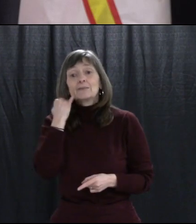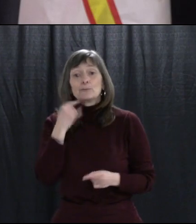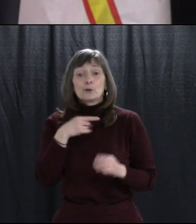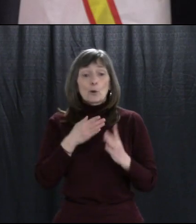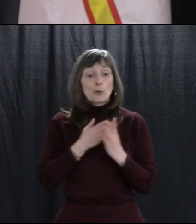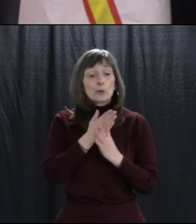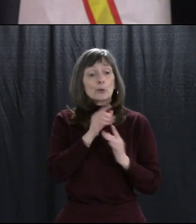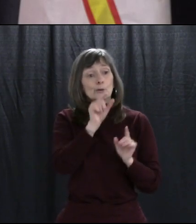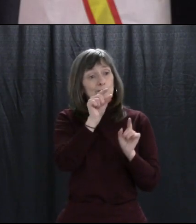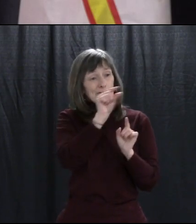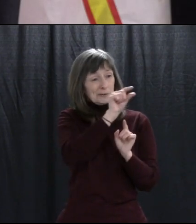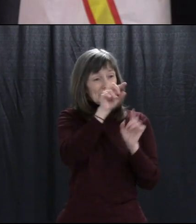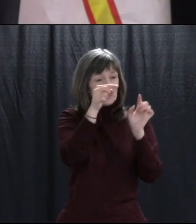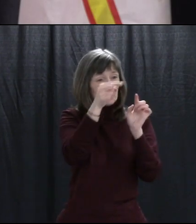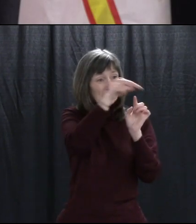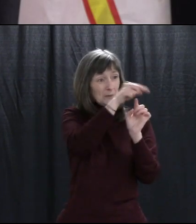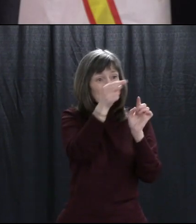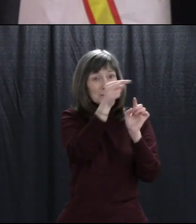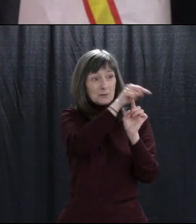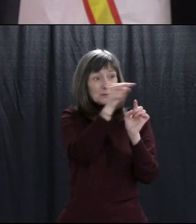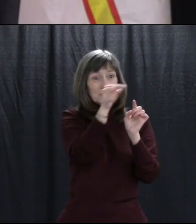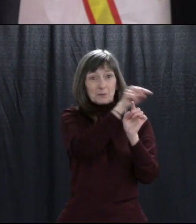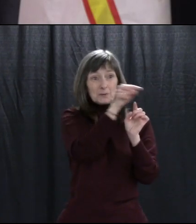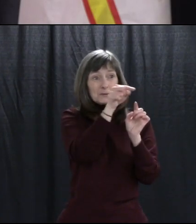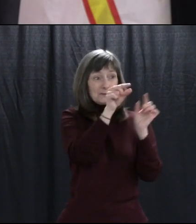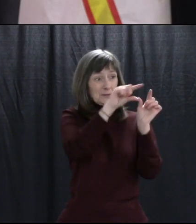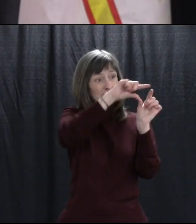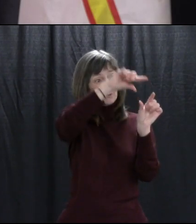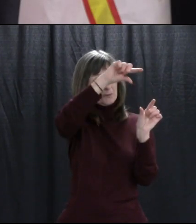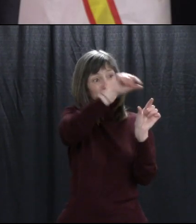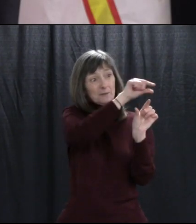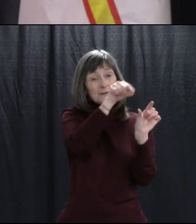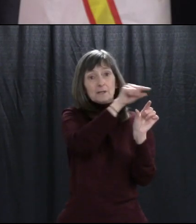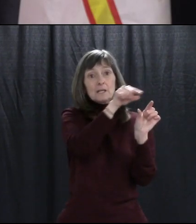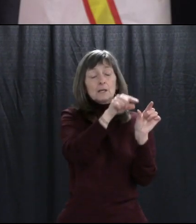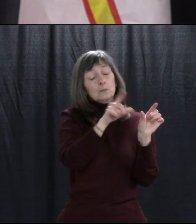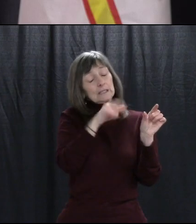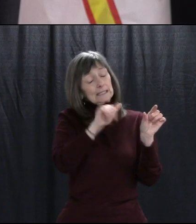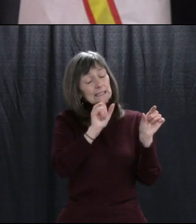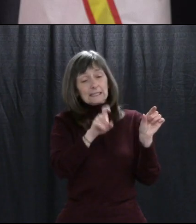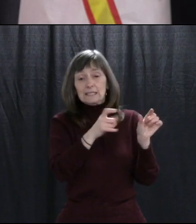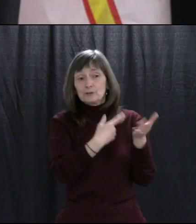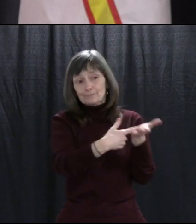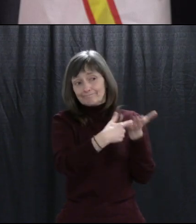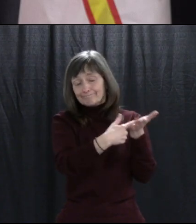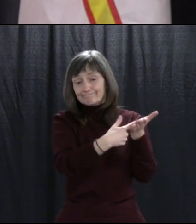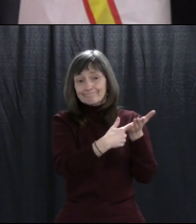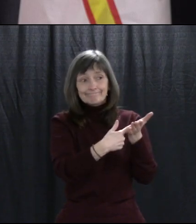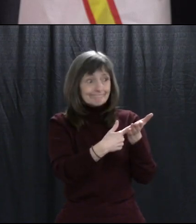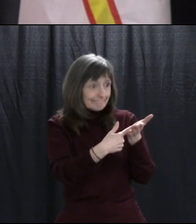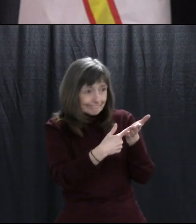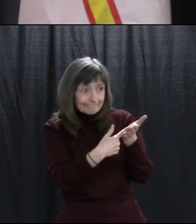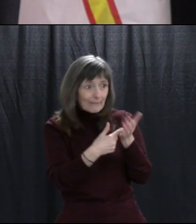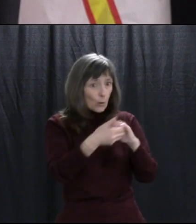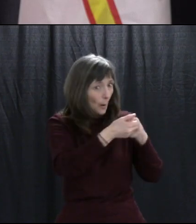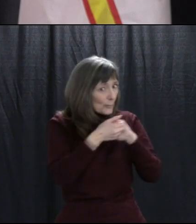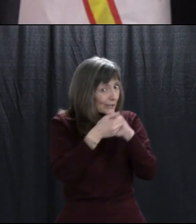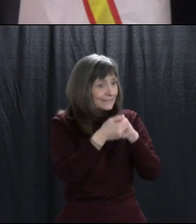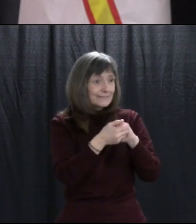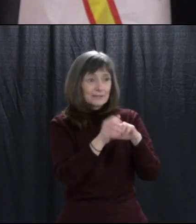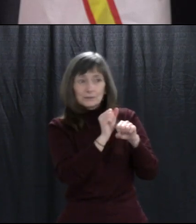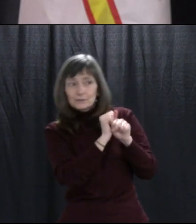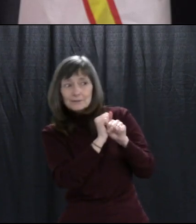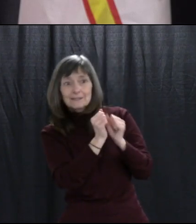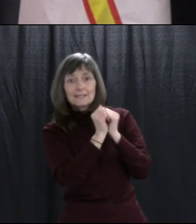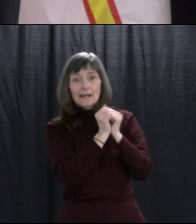Newfoundlanders and Labradorians go into the Quebec side. So there's some work that we need to do there, working with the community. This is really about, as I said, making sure